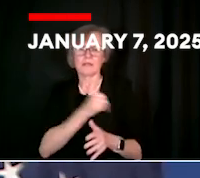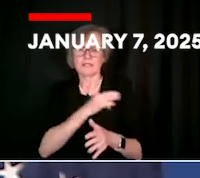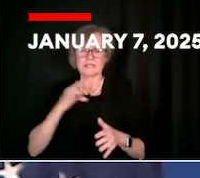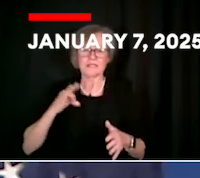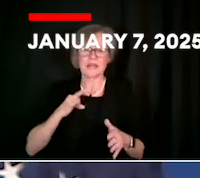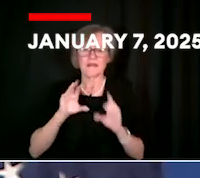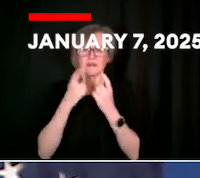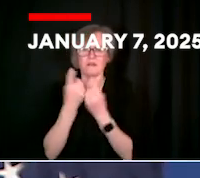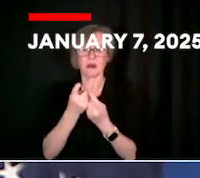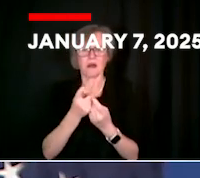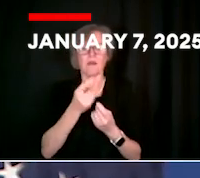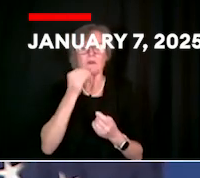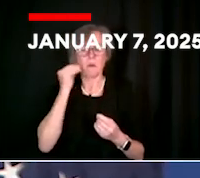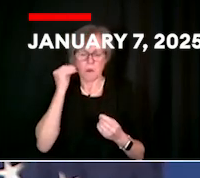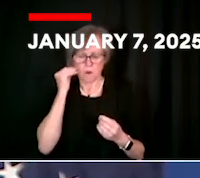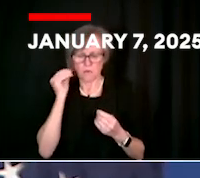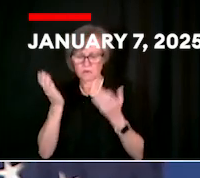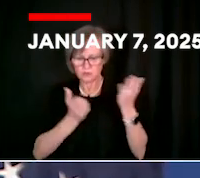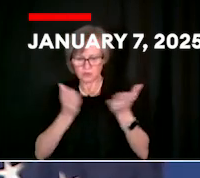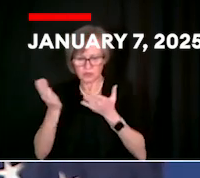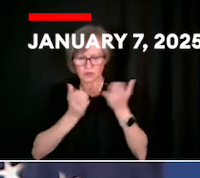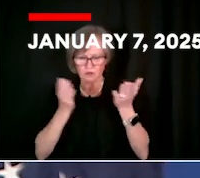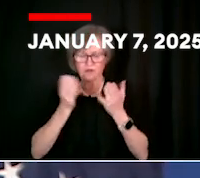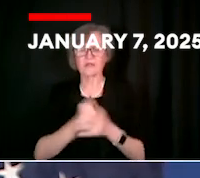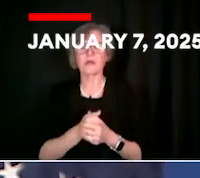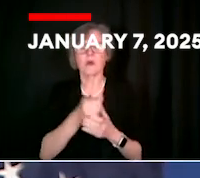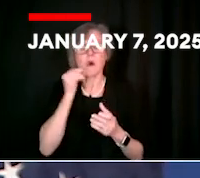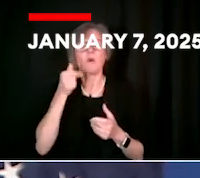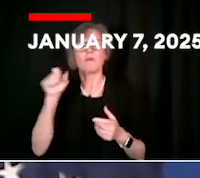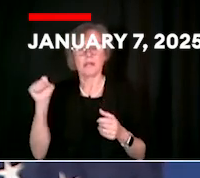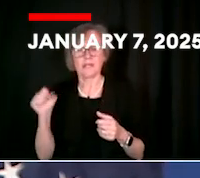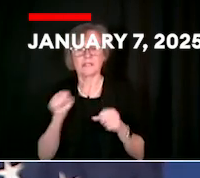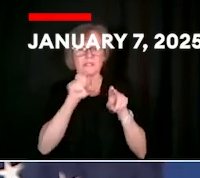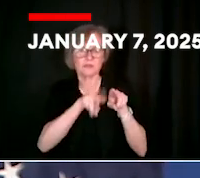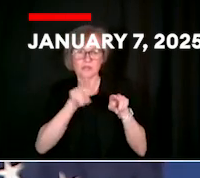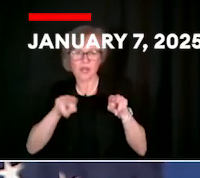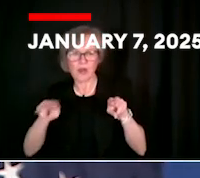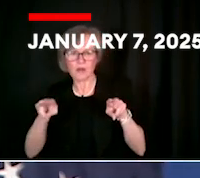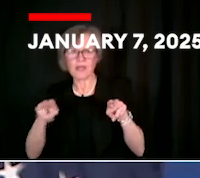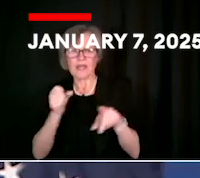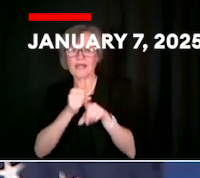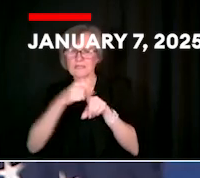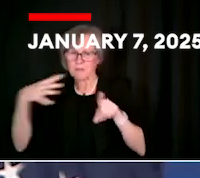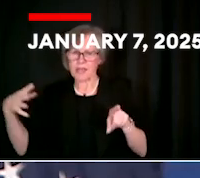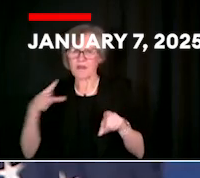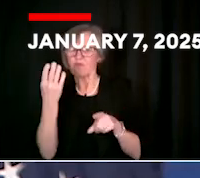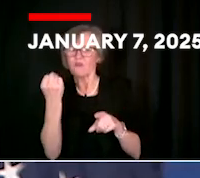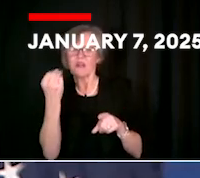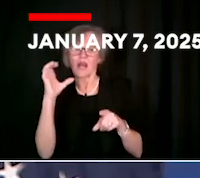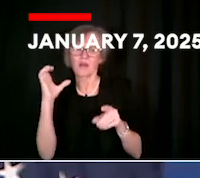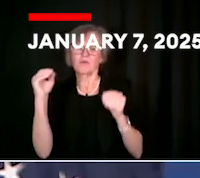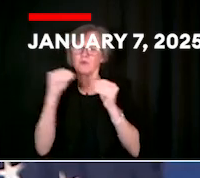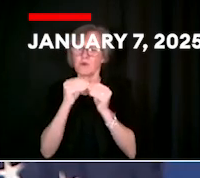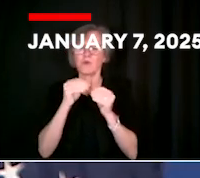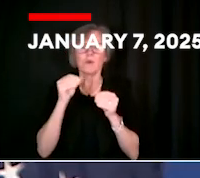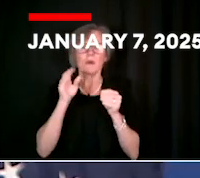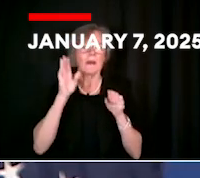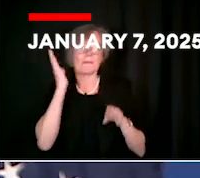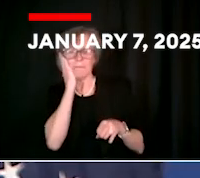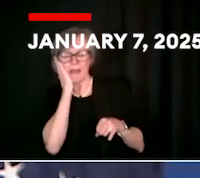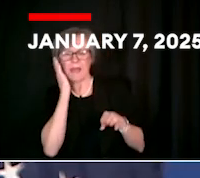Homeless Services. We expanded specialized shelters like Safe Haven, 1,400 new beds online. We